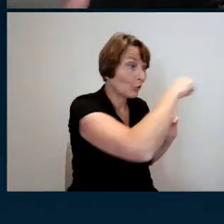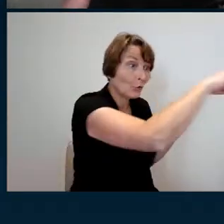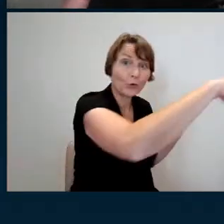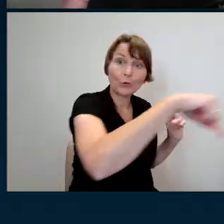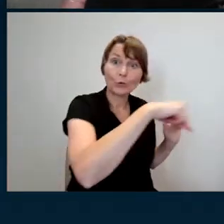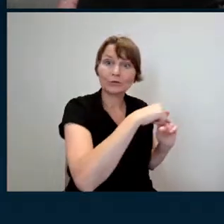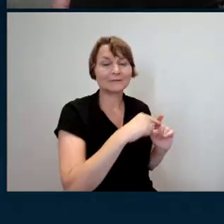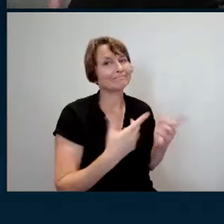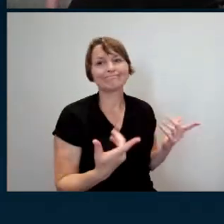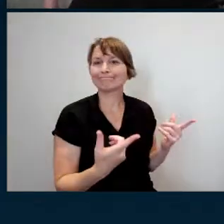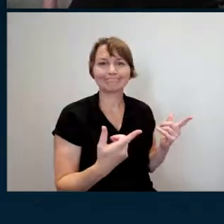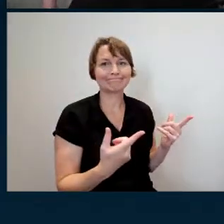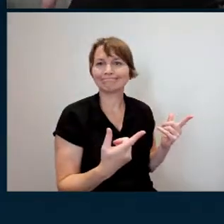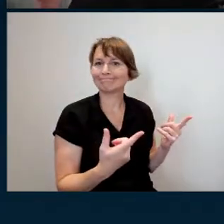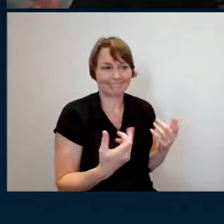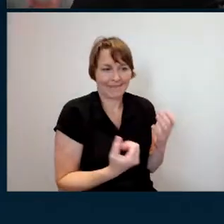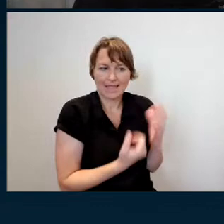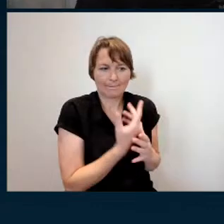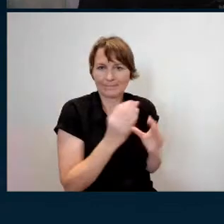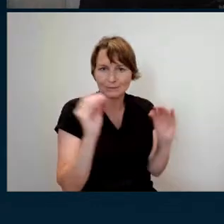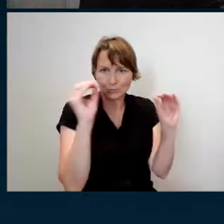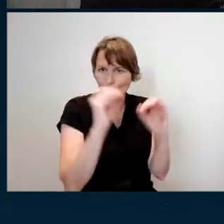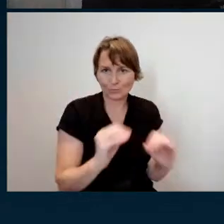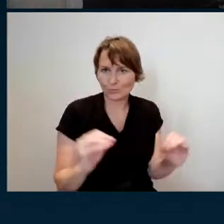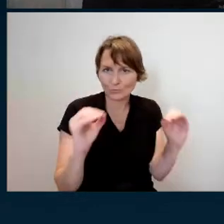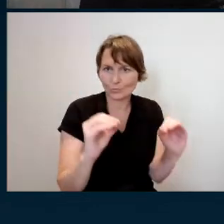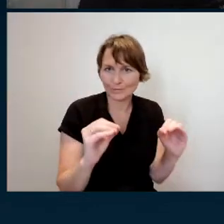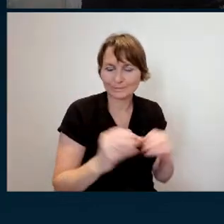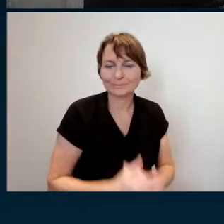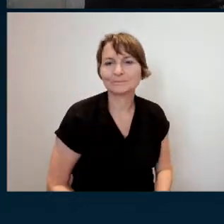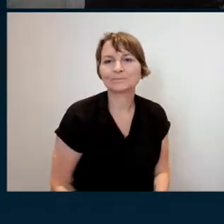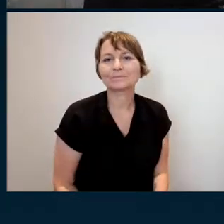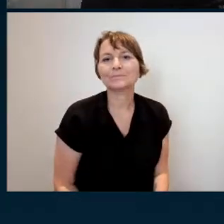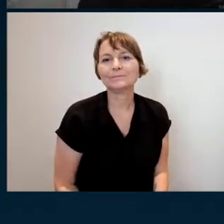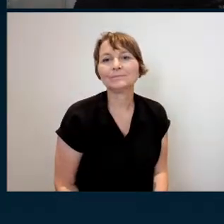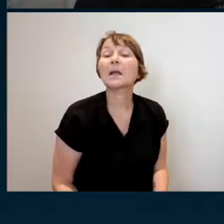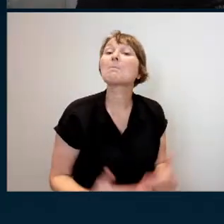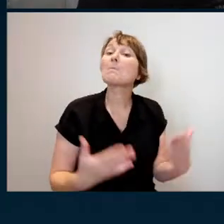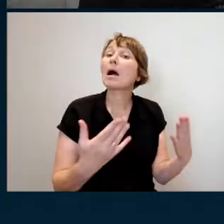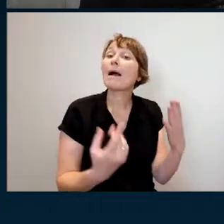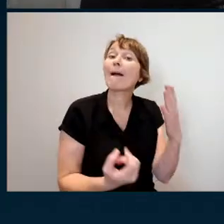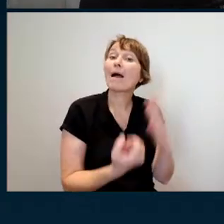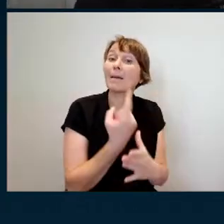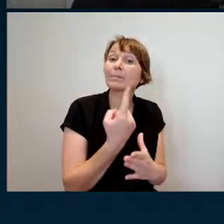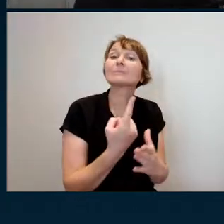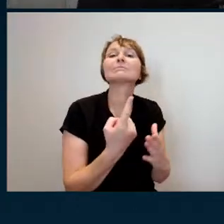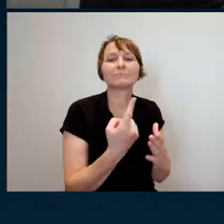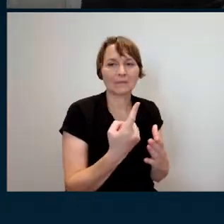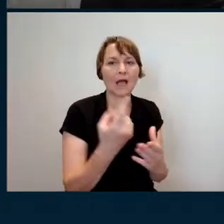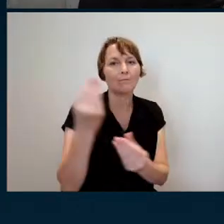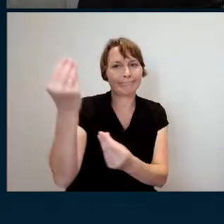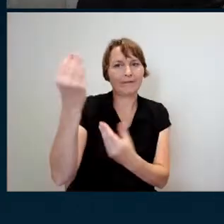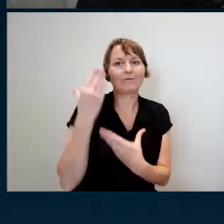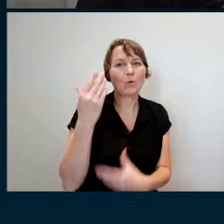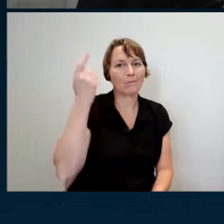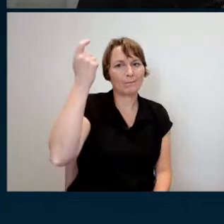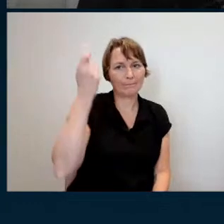them. So it's, but if they do, then I'll get notified.